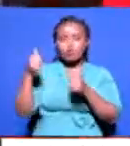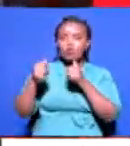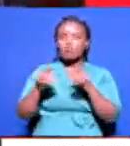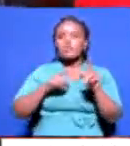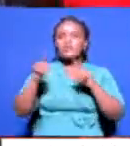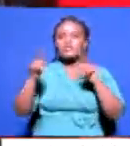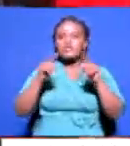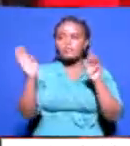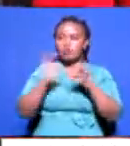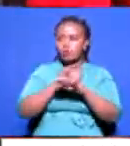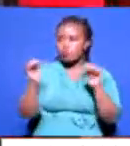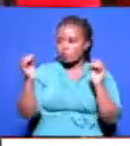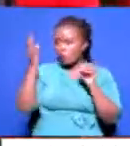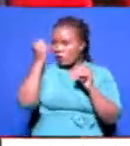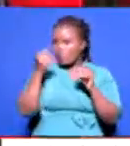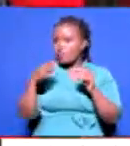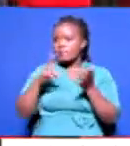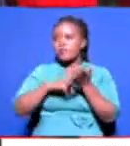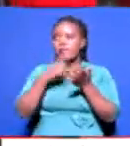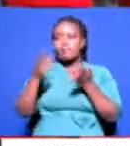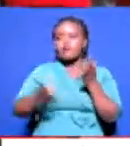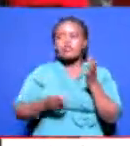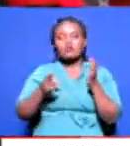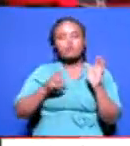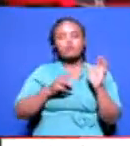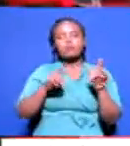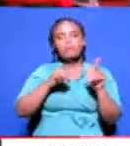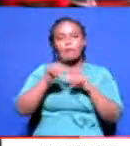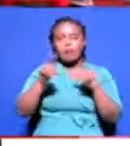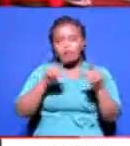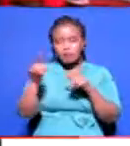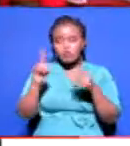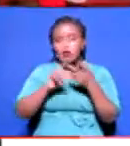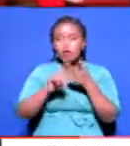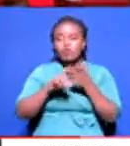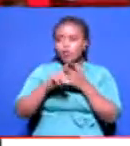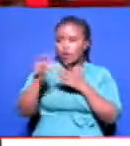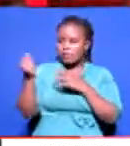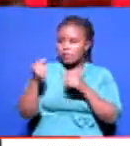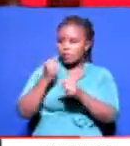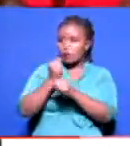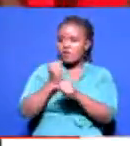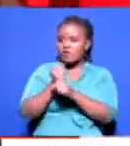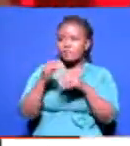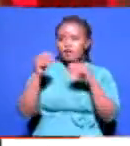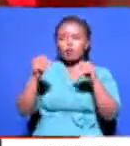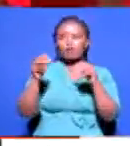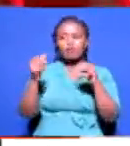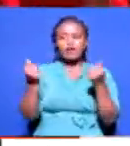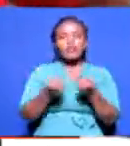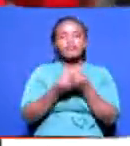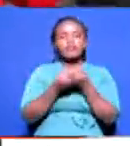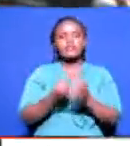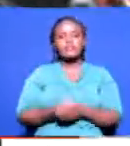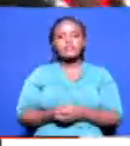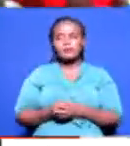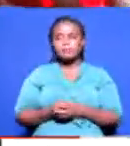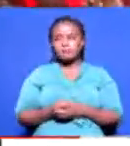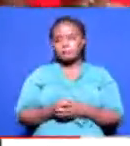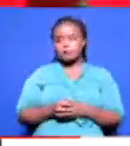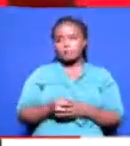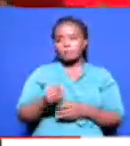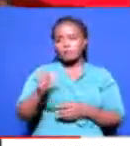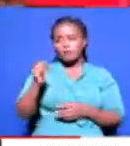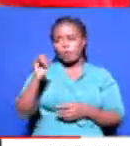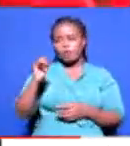in the World Championship and Africans Championship, which acted as a qualifier event. Simon Cherono Kibai will be